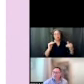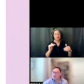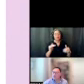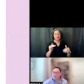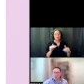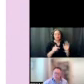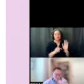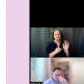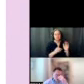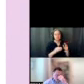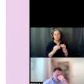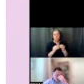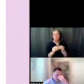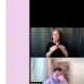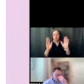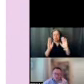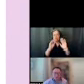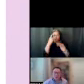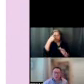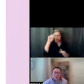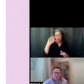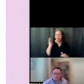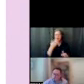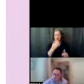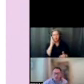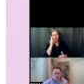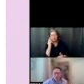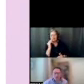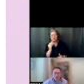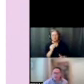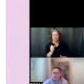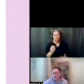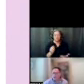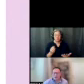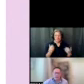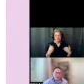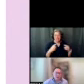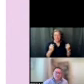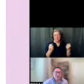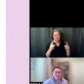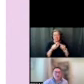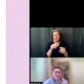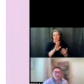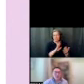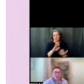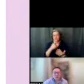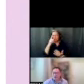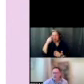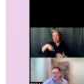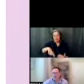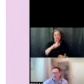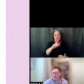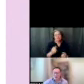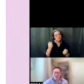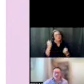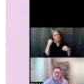culture, and so a lot of ways that we can strike out and fight for our own,